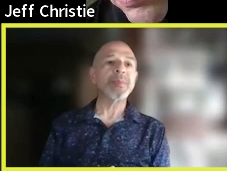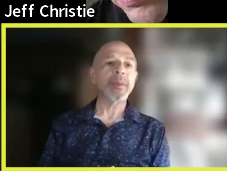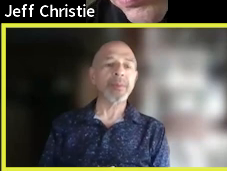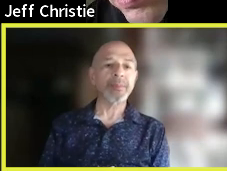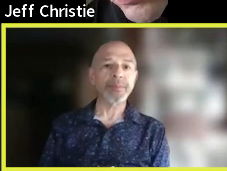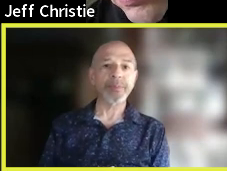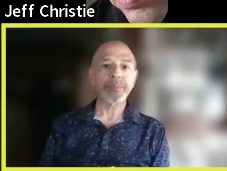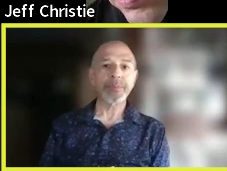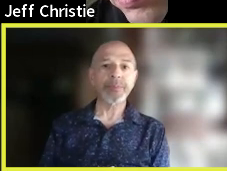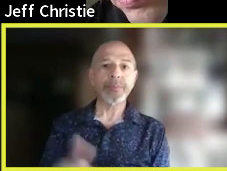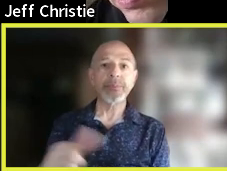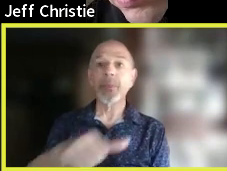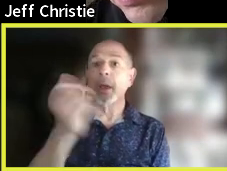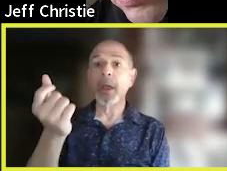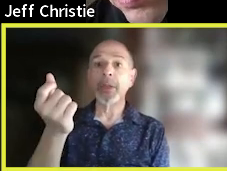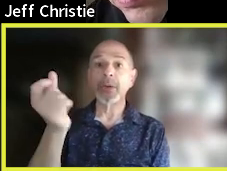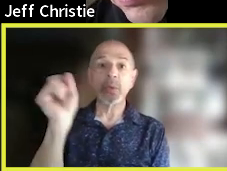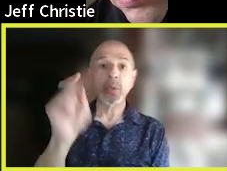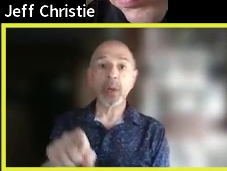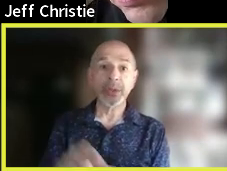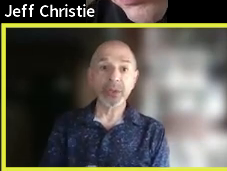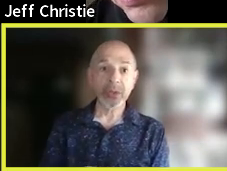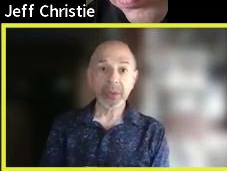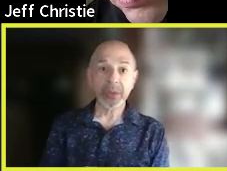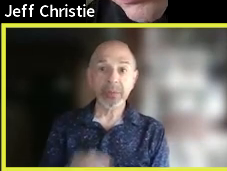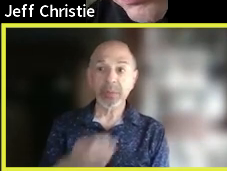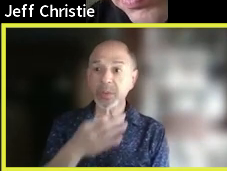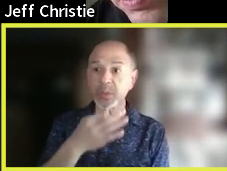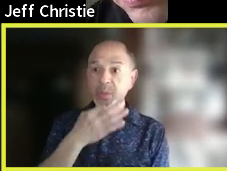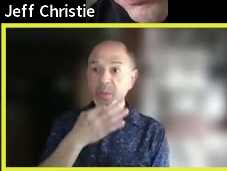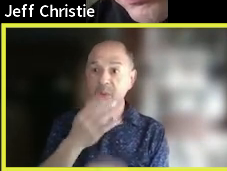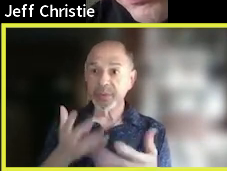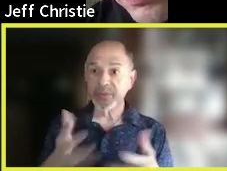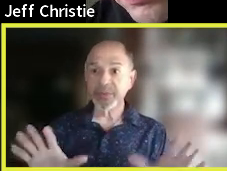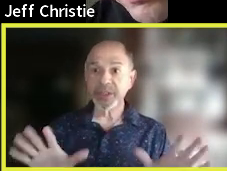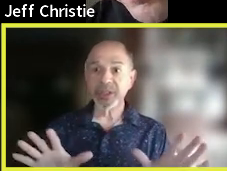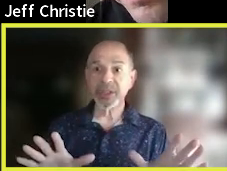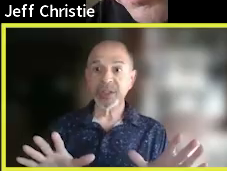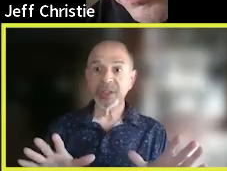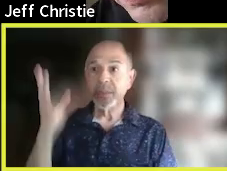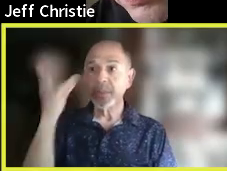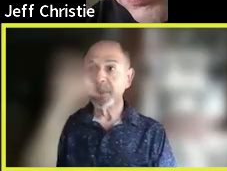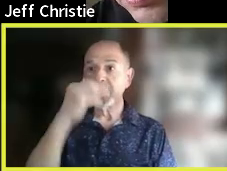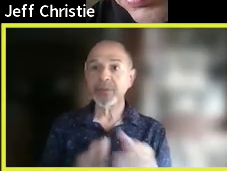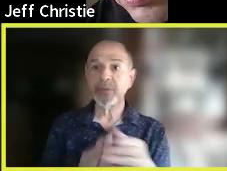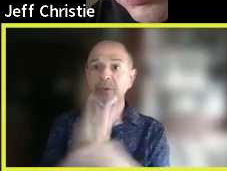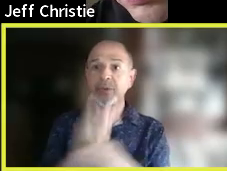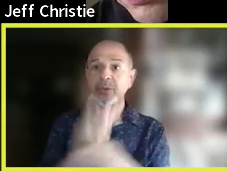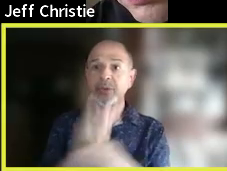All right. Anyone else before we let you go on this gorgeous, gorgeous spring day? And also heavily hot